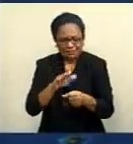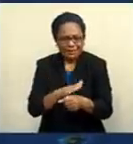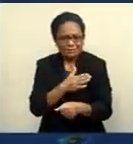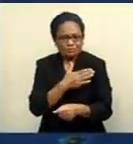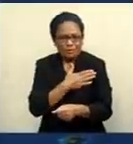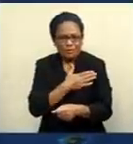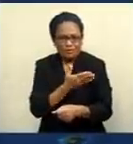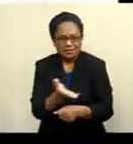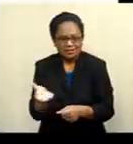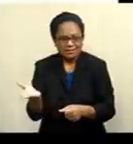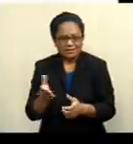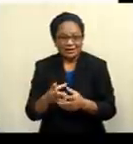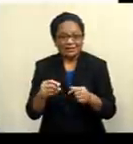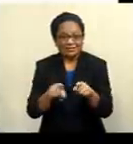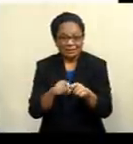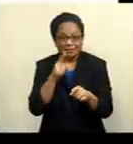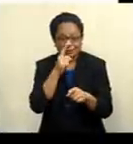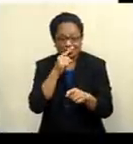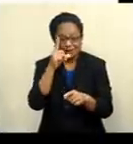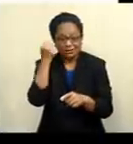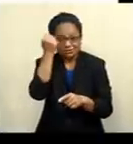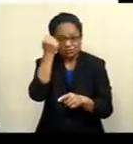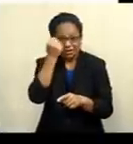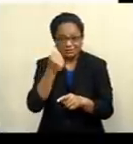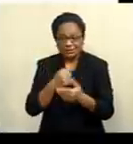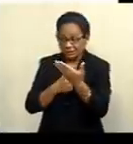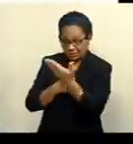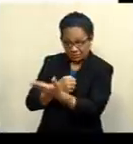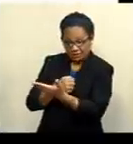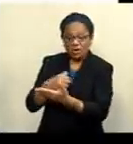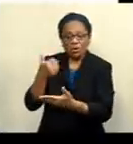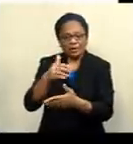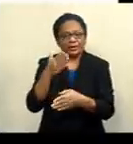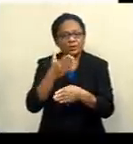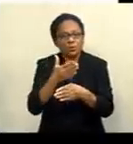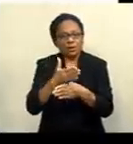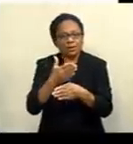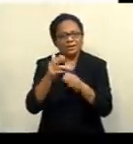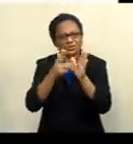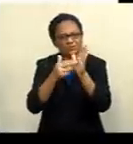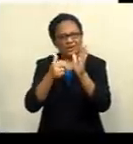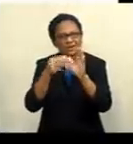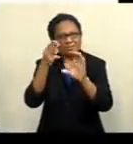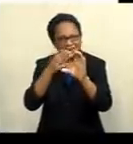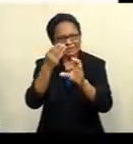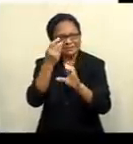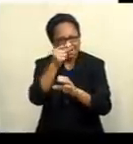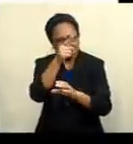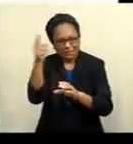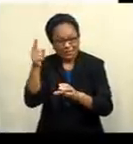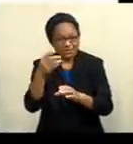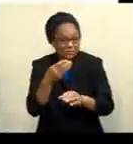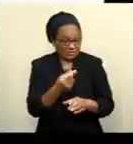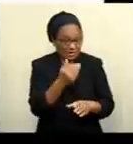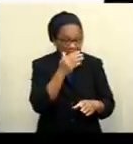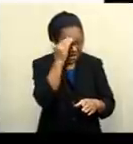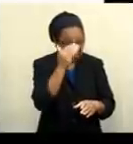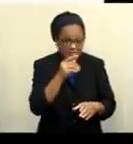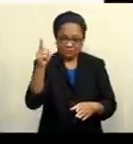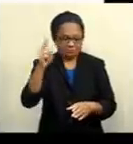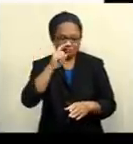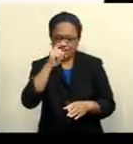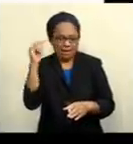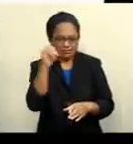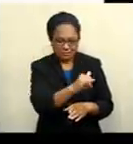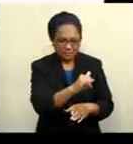and it can create anxiety. Field has worked for some news outlets in New Zealand and was formally banned from entering some countries in the region,